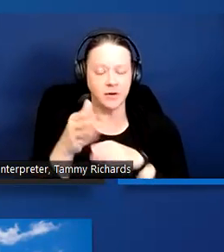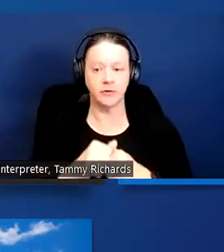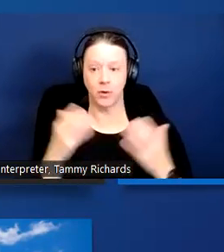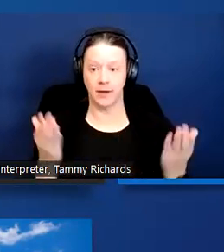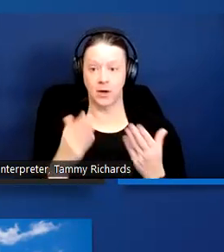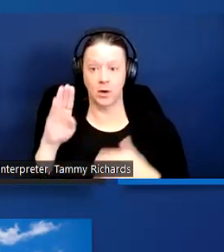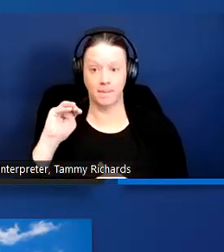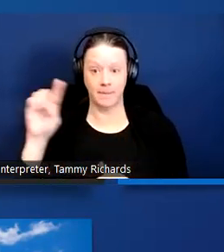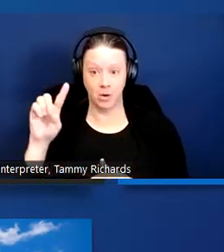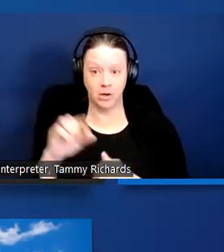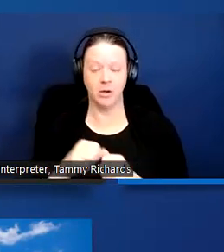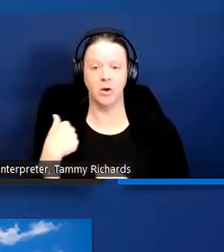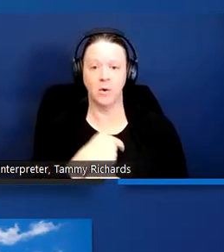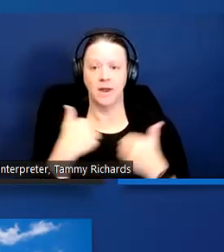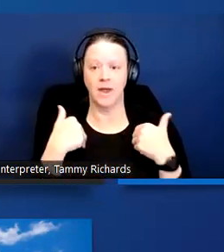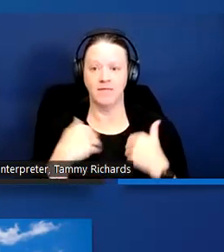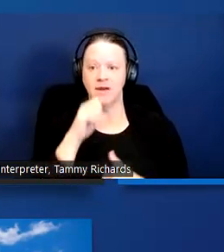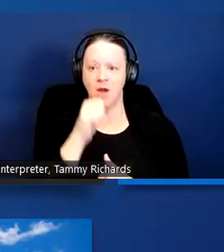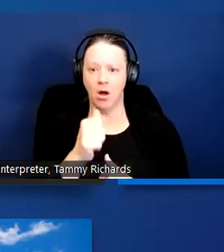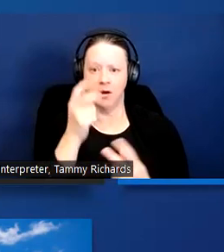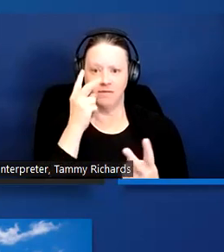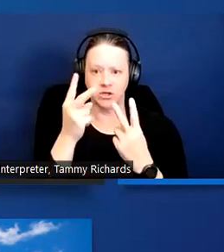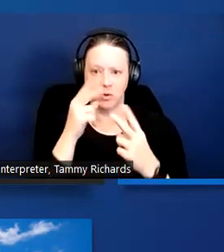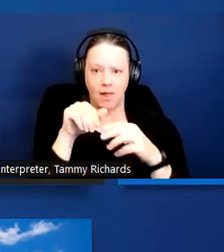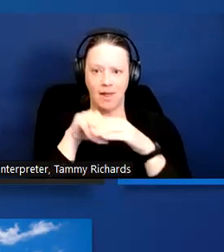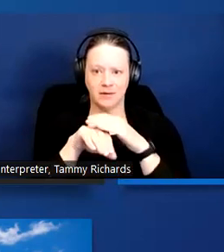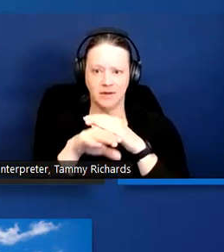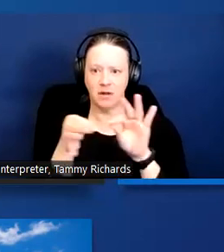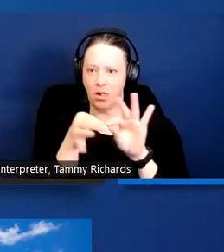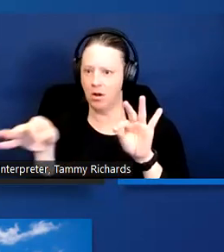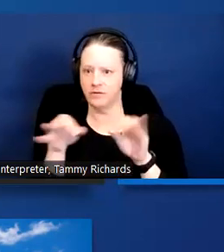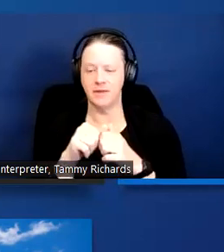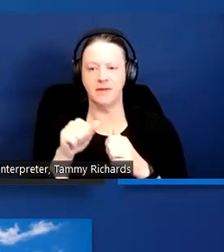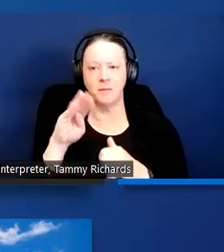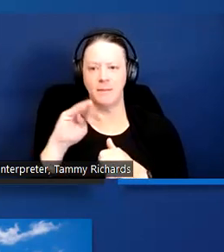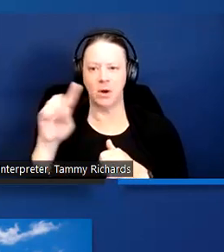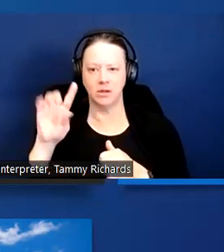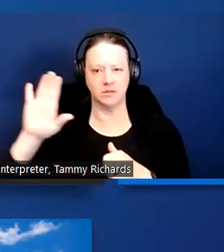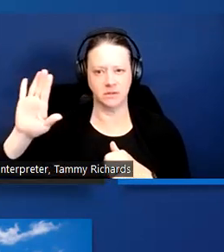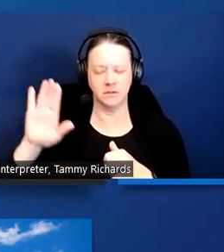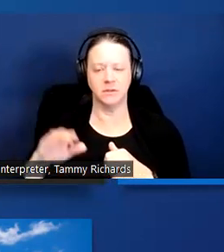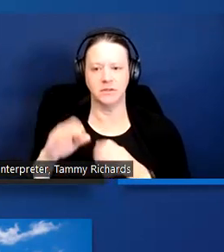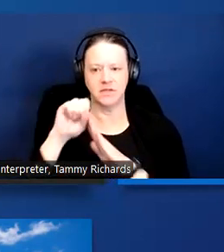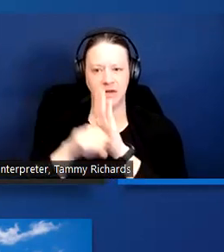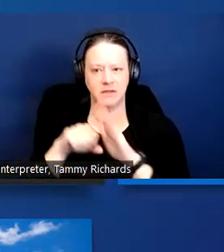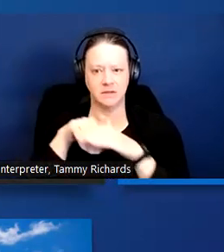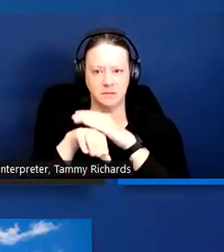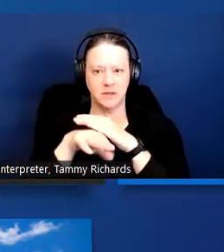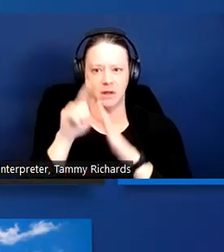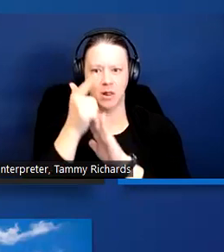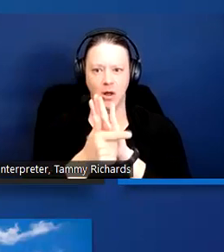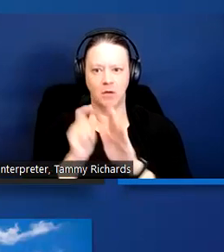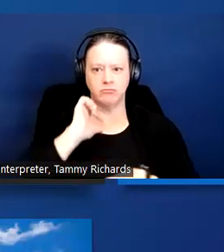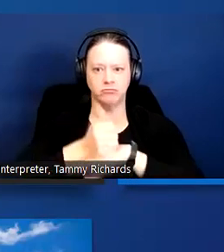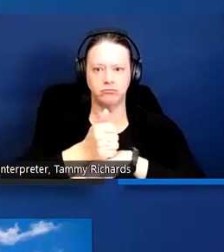we have the Non-Visual Access Clause. That's Maryland's accessibility law. Put in place in